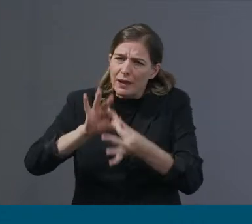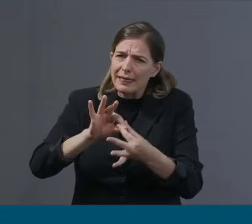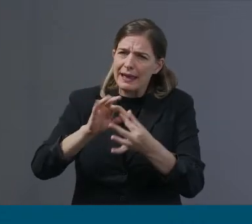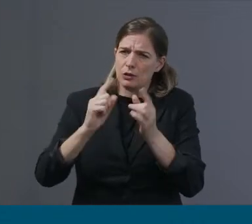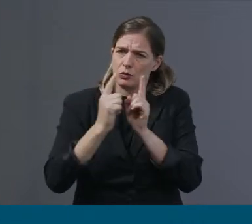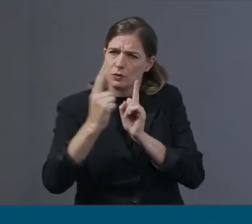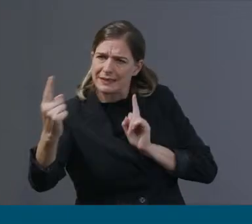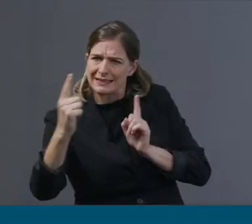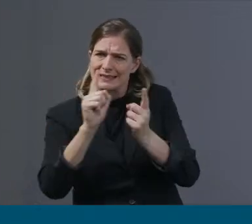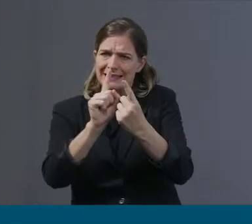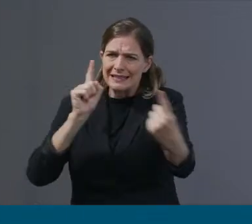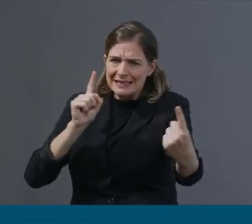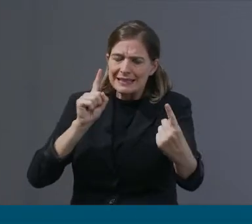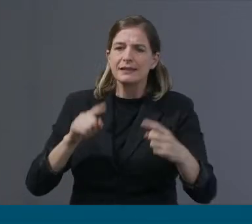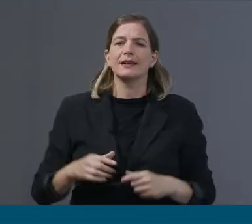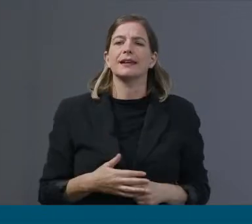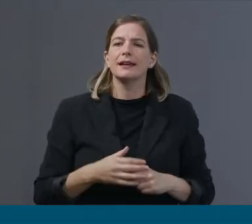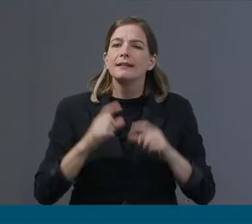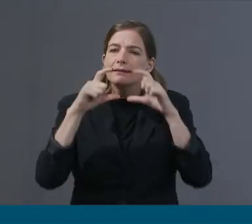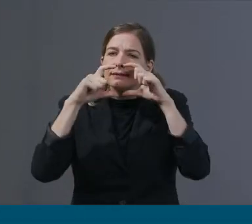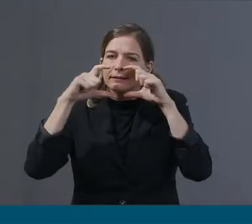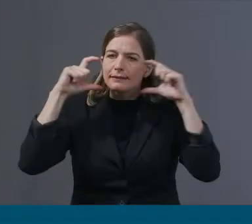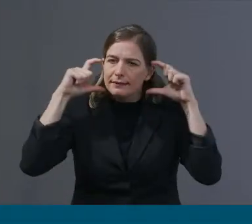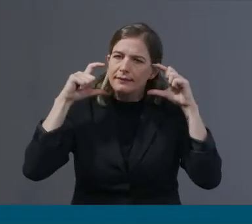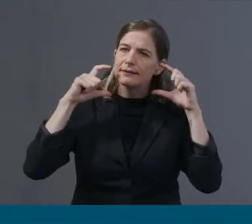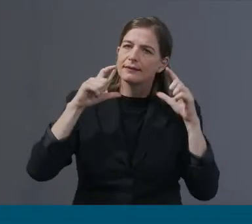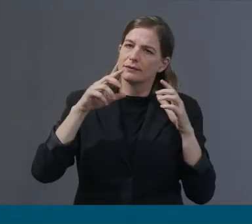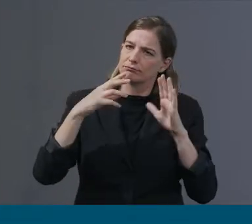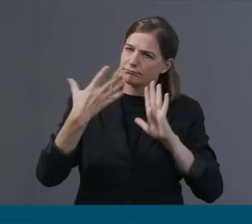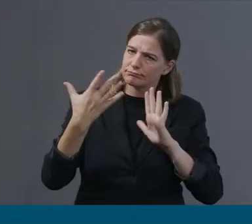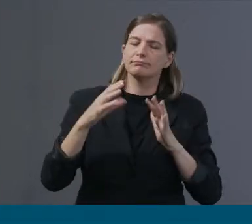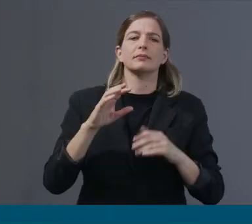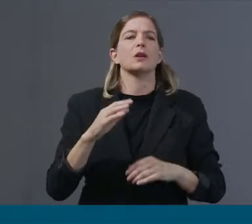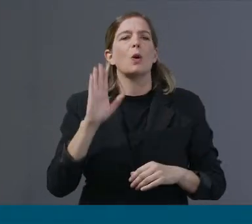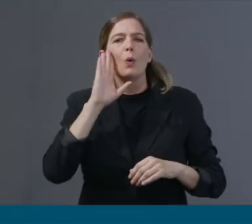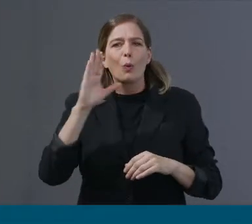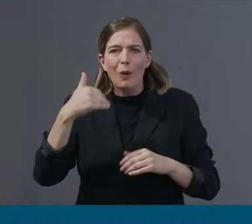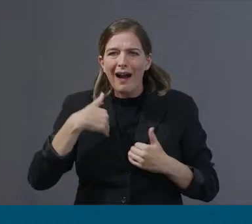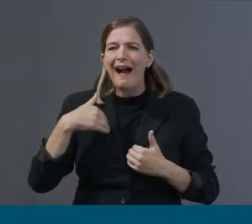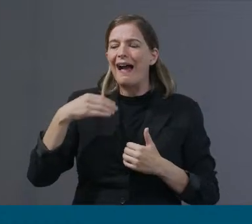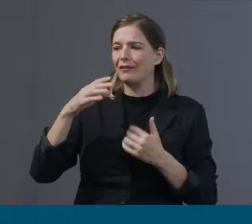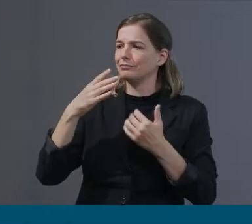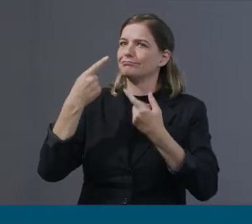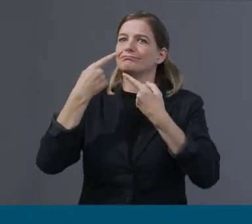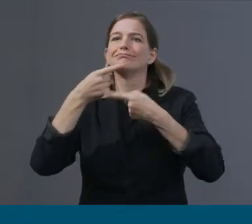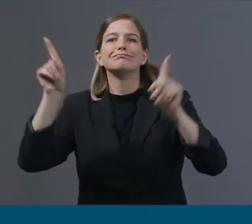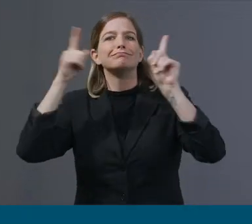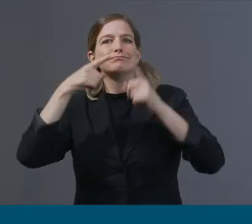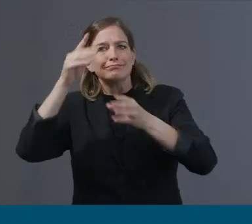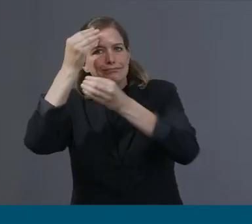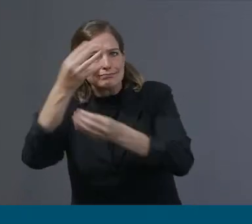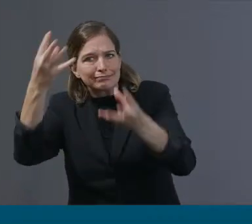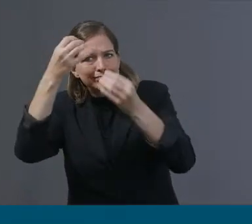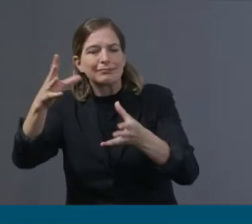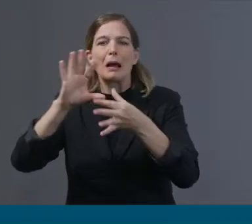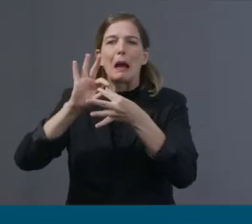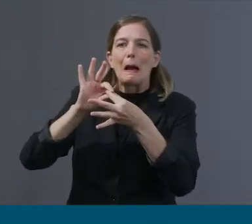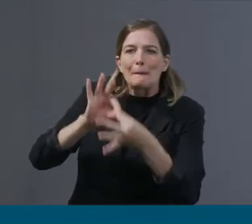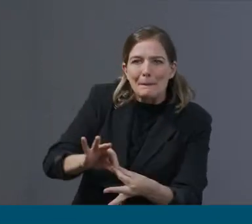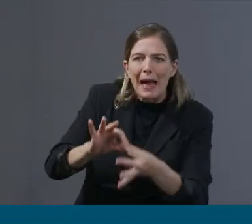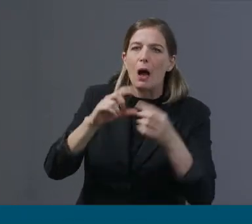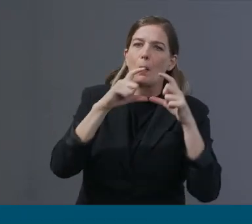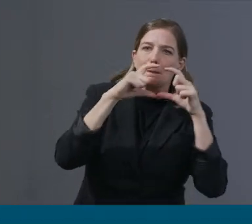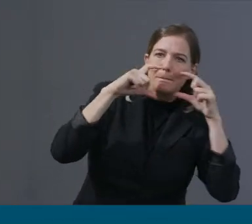guidelines. There will be a public service campaign around it, supported with dollars, updated guidance from